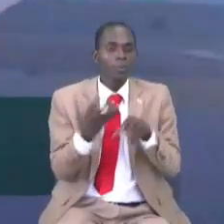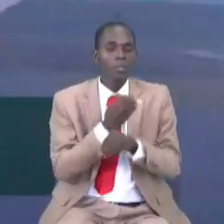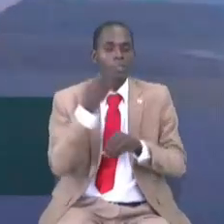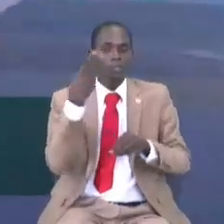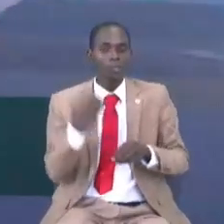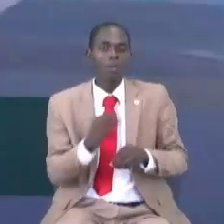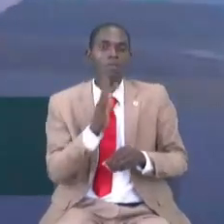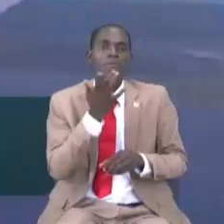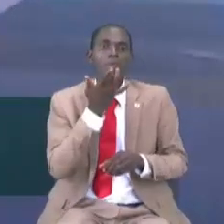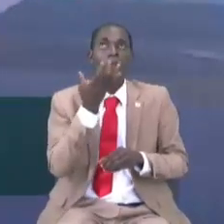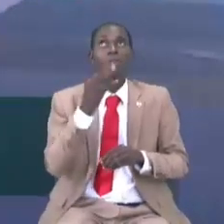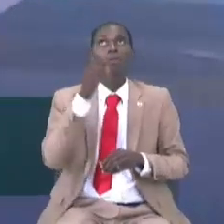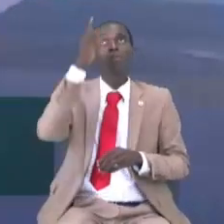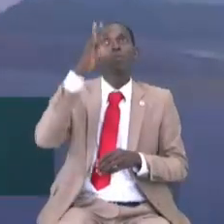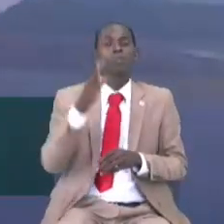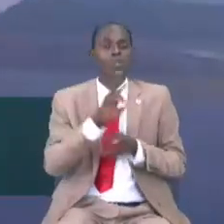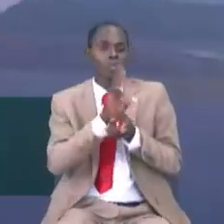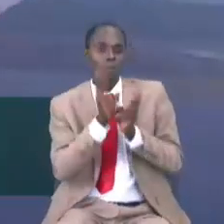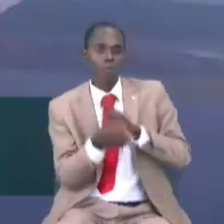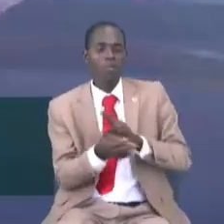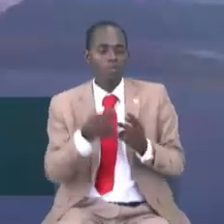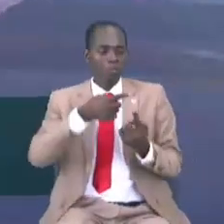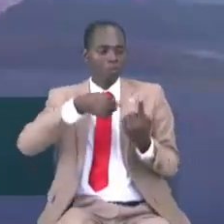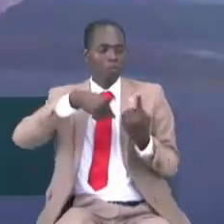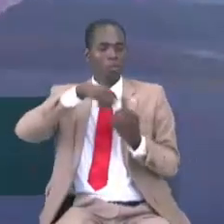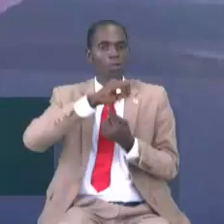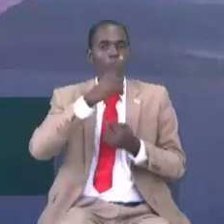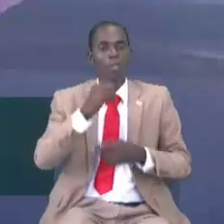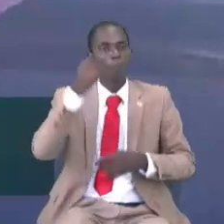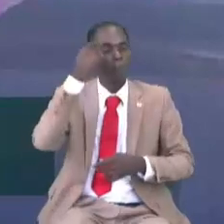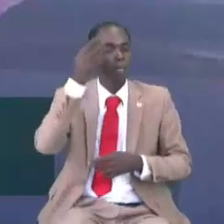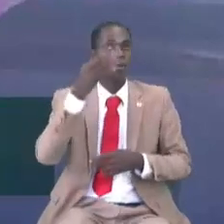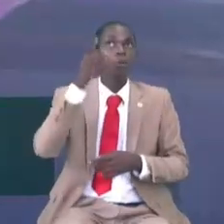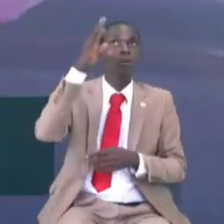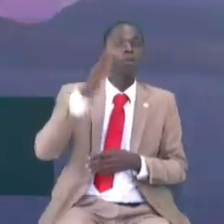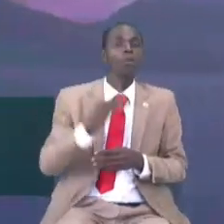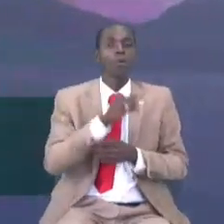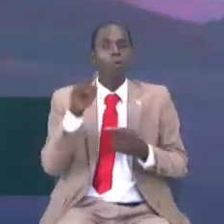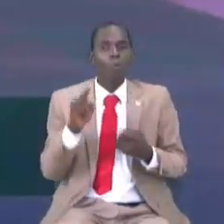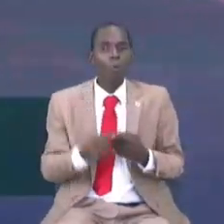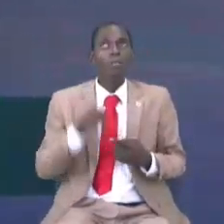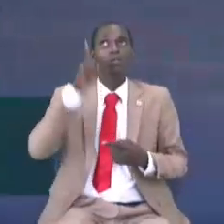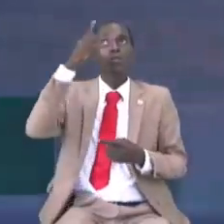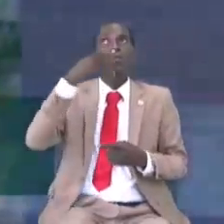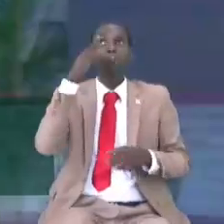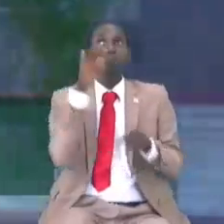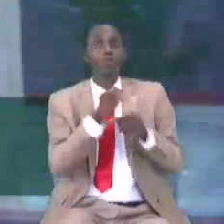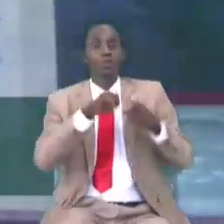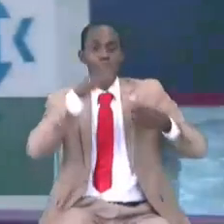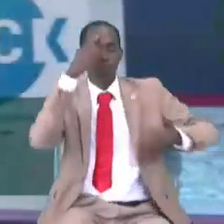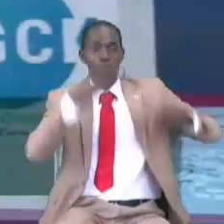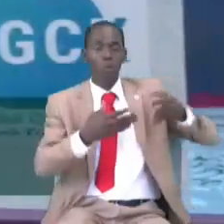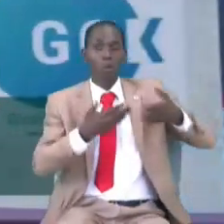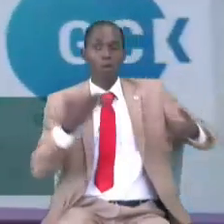of God where he said he'll judge before. Repentance will take the judgment away because of